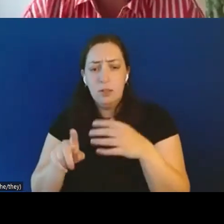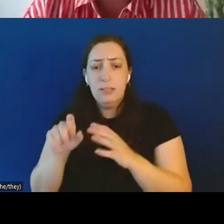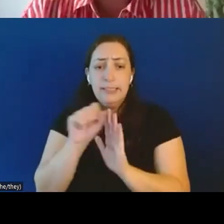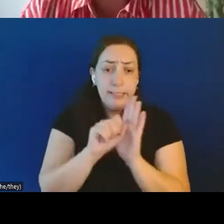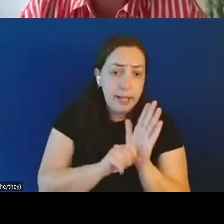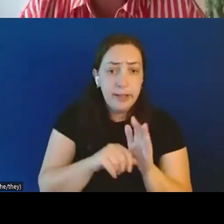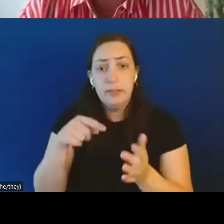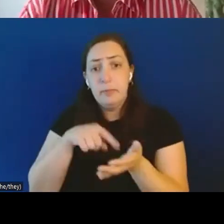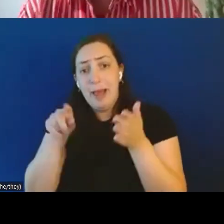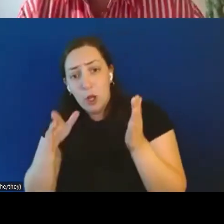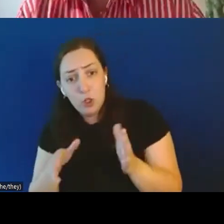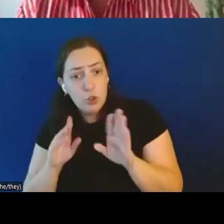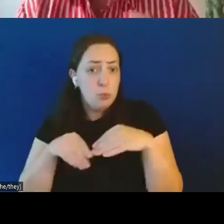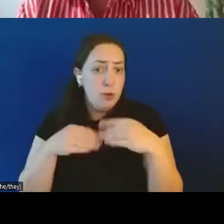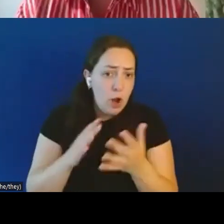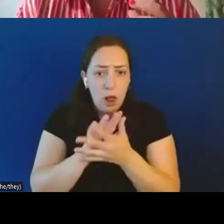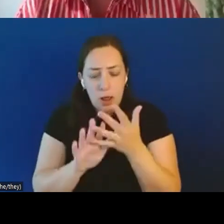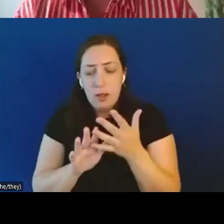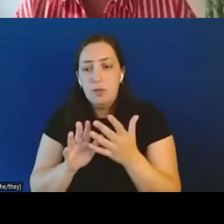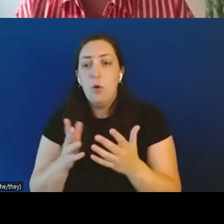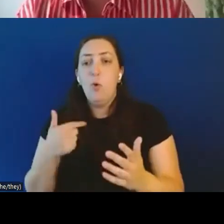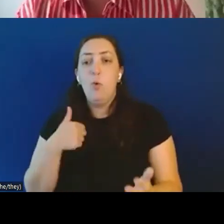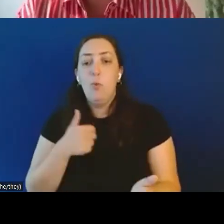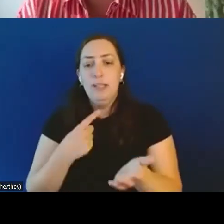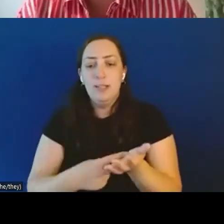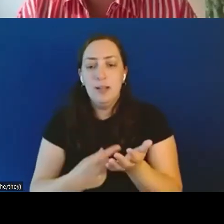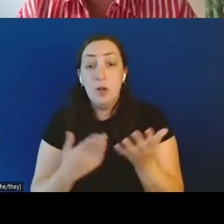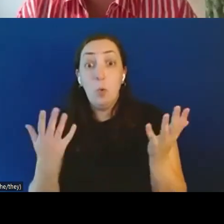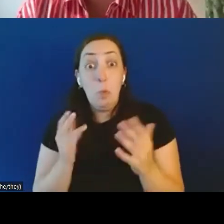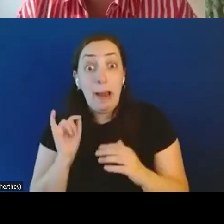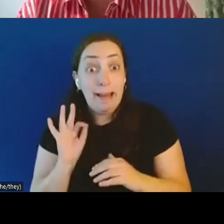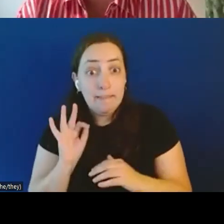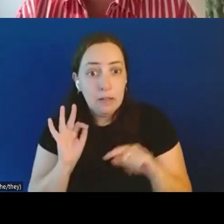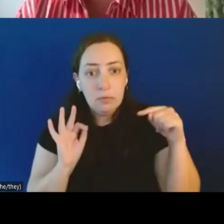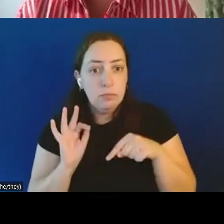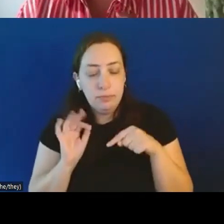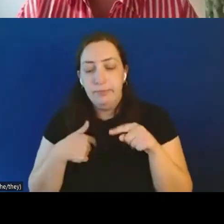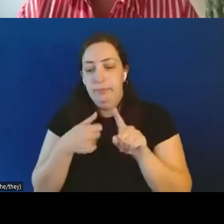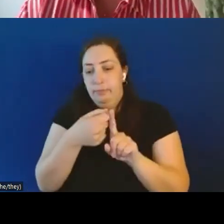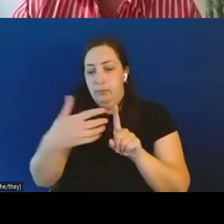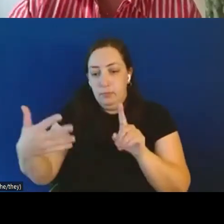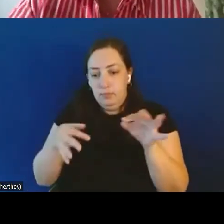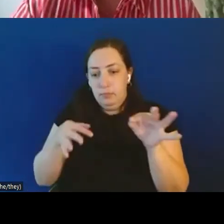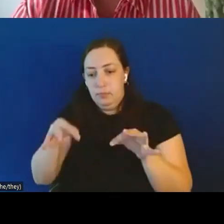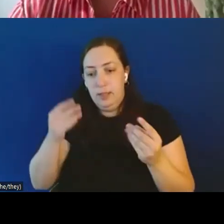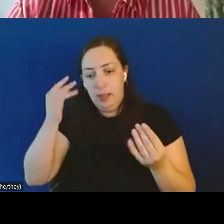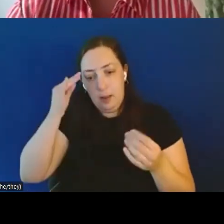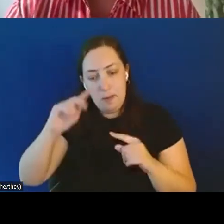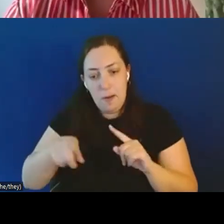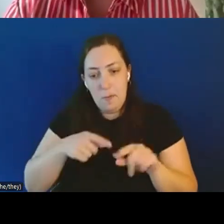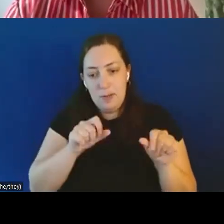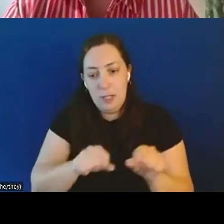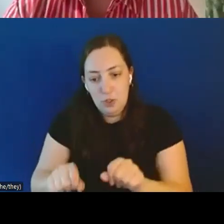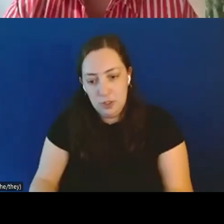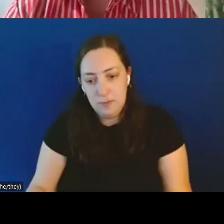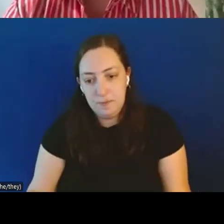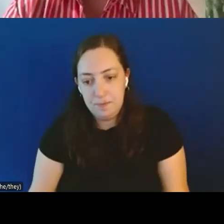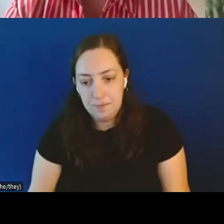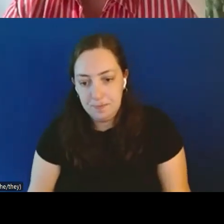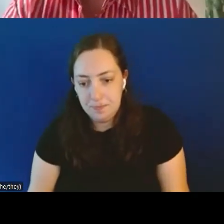we get into kind of the what ifs there, because we want to make sure we're thinking through all of the potential what